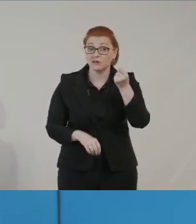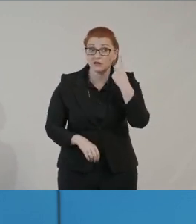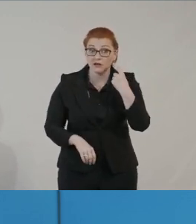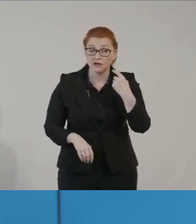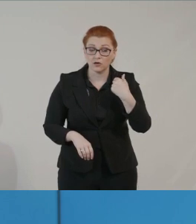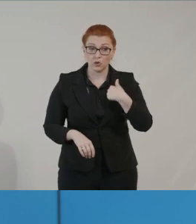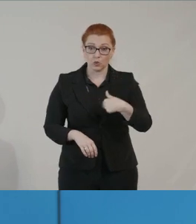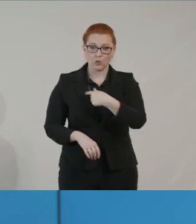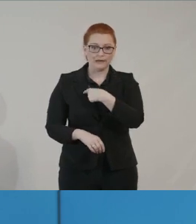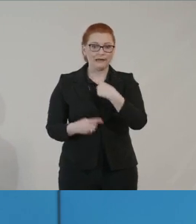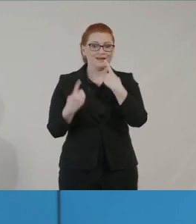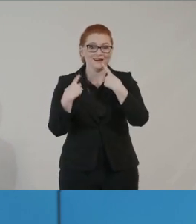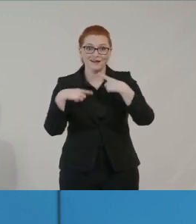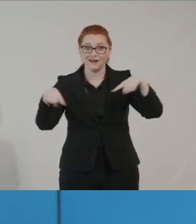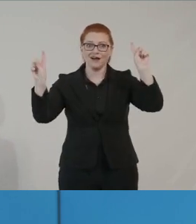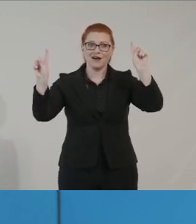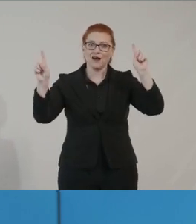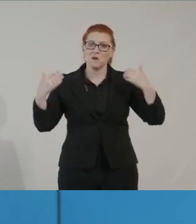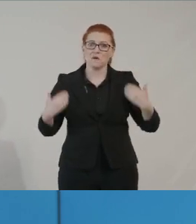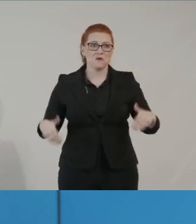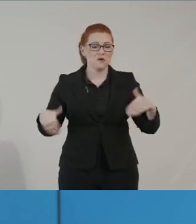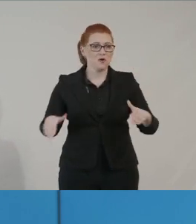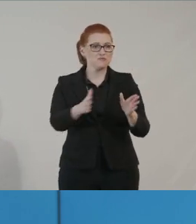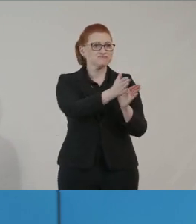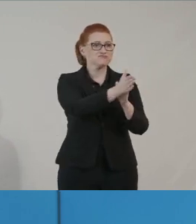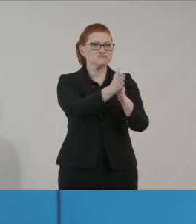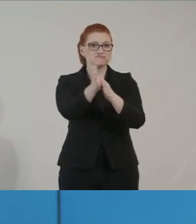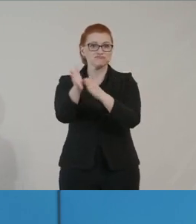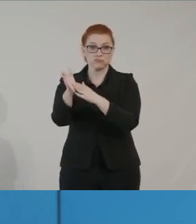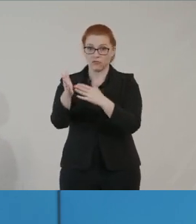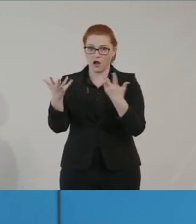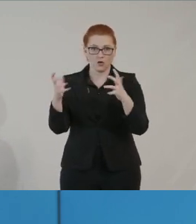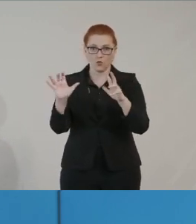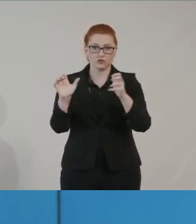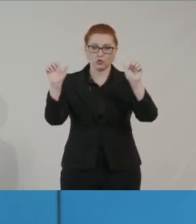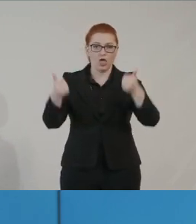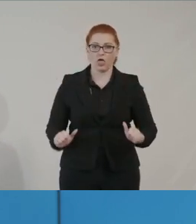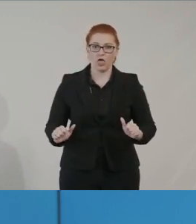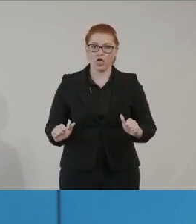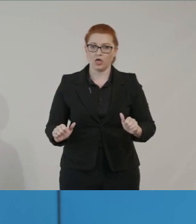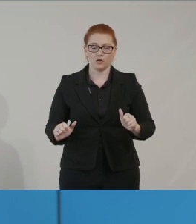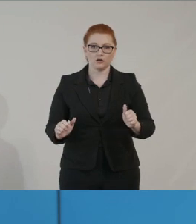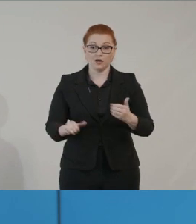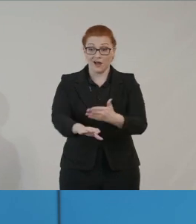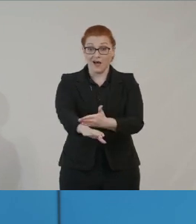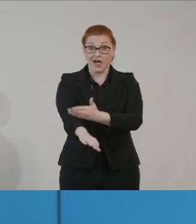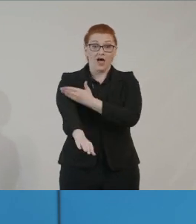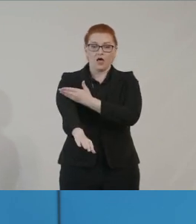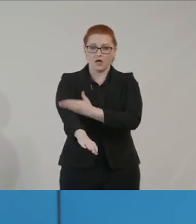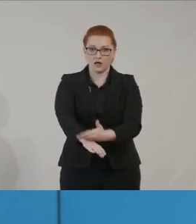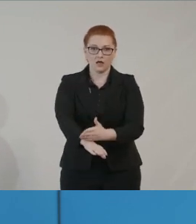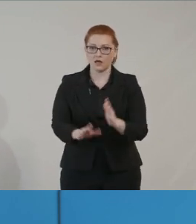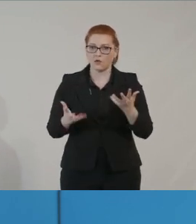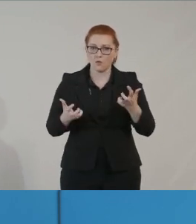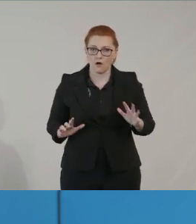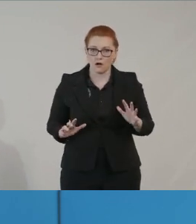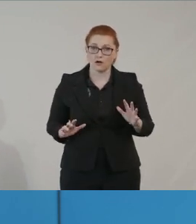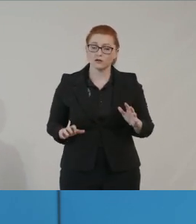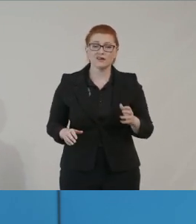the ground that we have gained. I want to get back to where we were as much